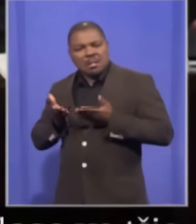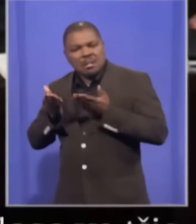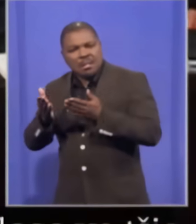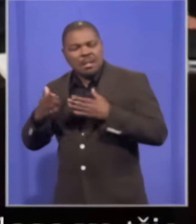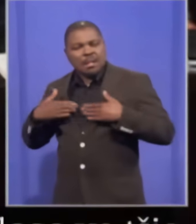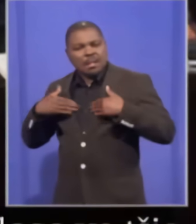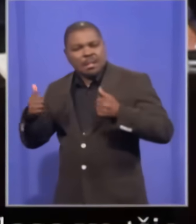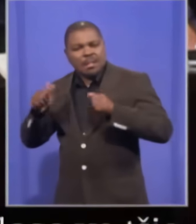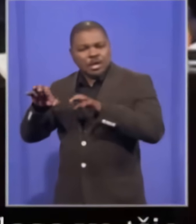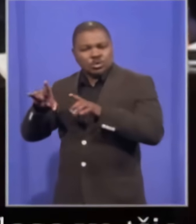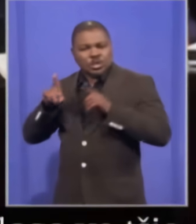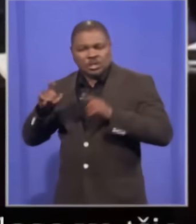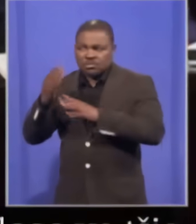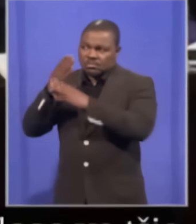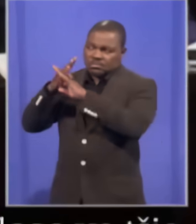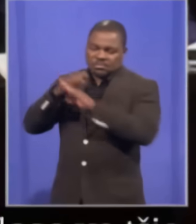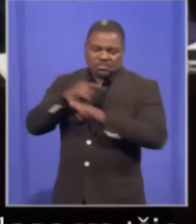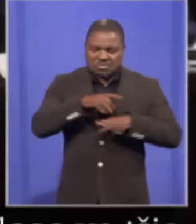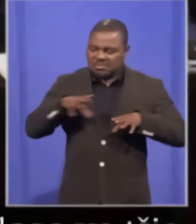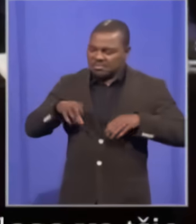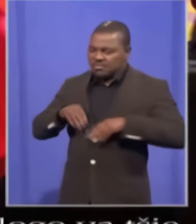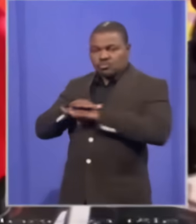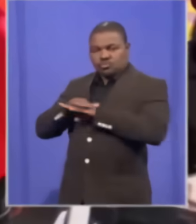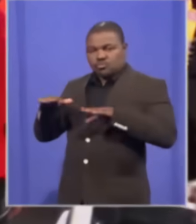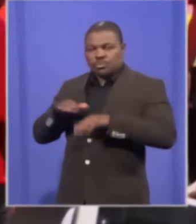maphelo le thuto ka mononageng.